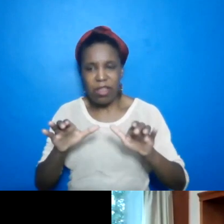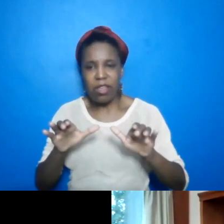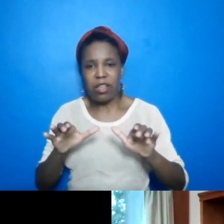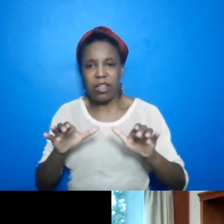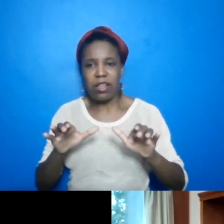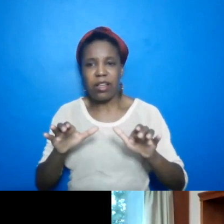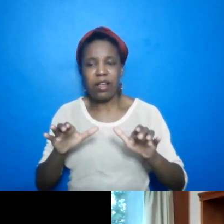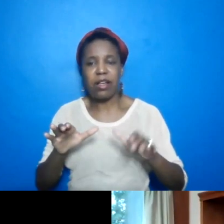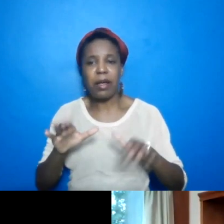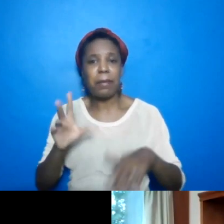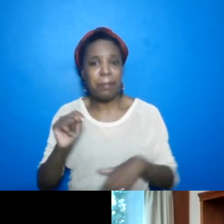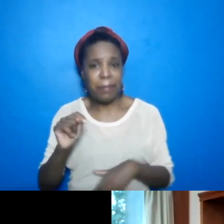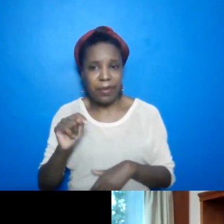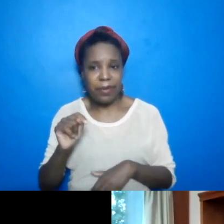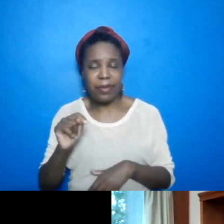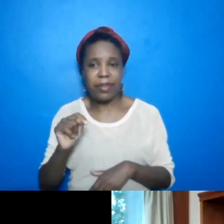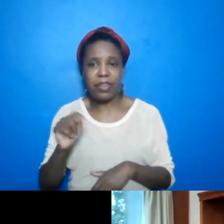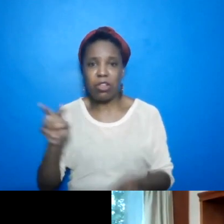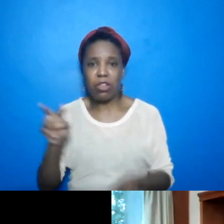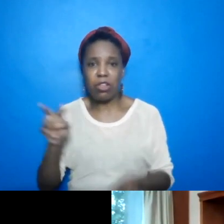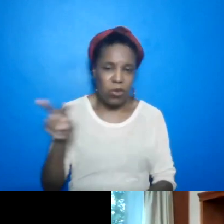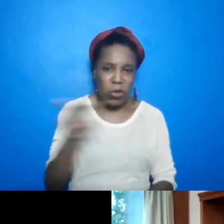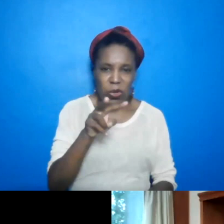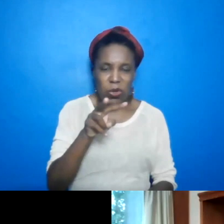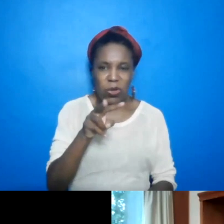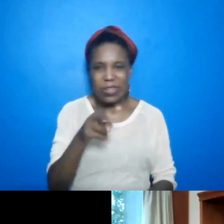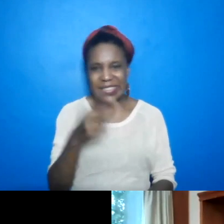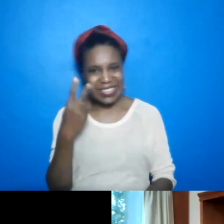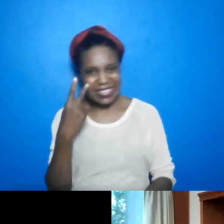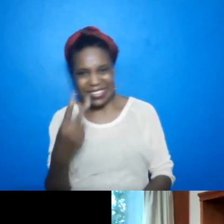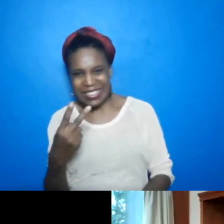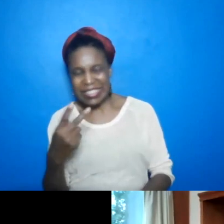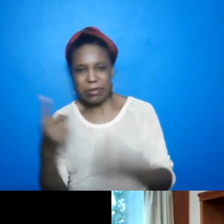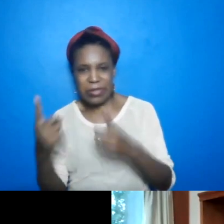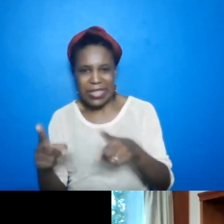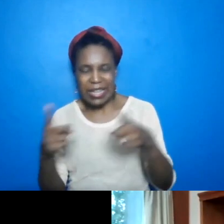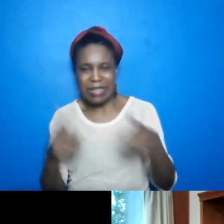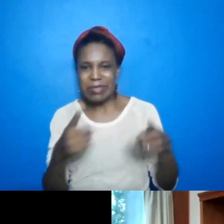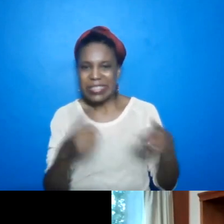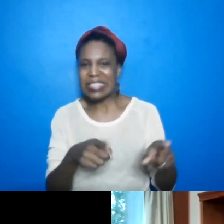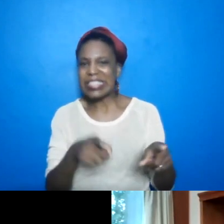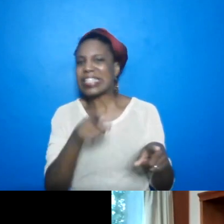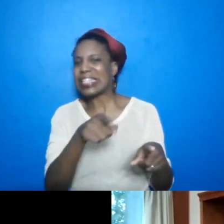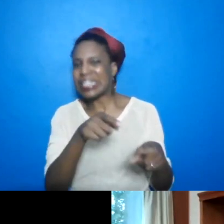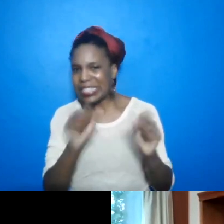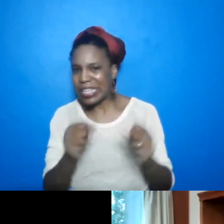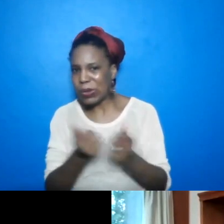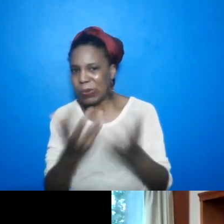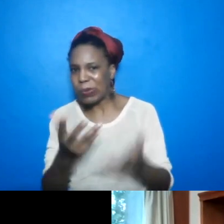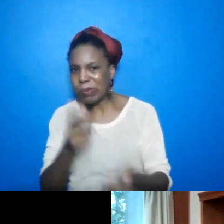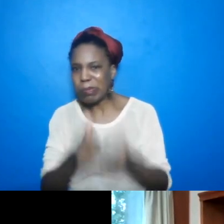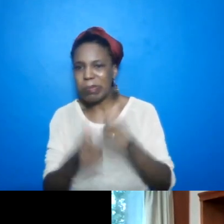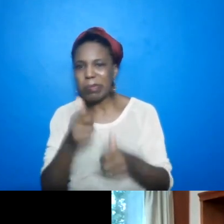notice that their reactions to the problematic are contributing to the problematic, right? And if you